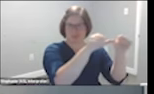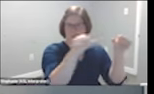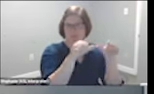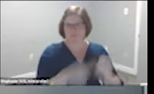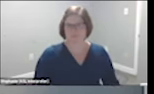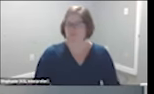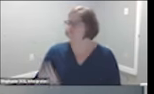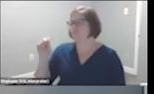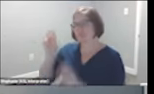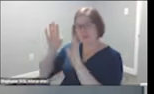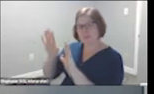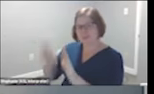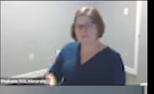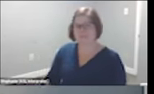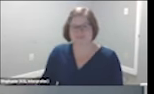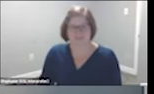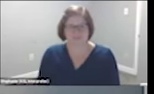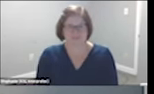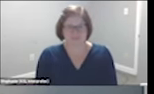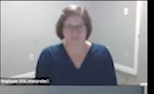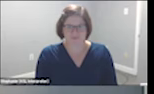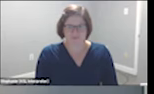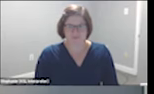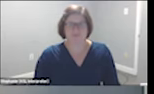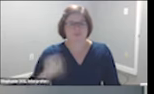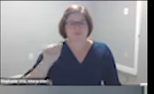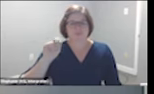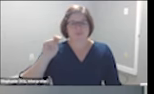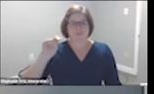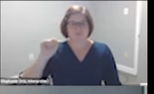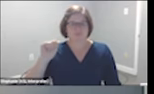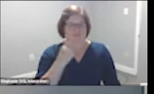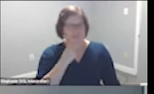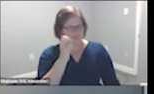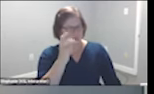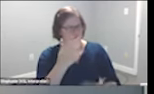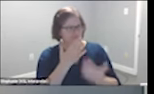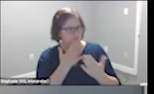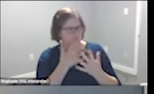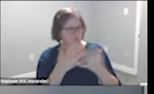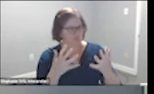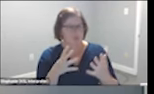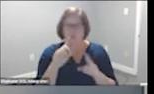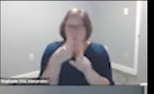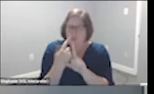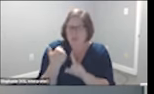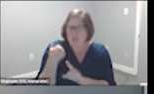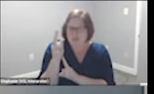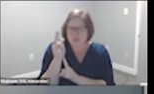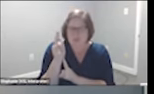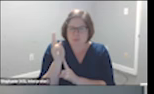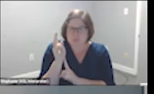Great. Thank you. Thank you so much. We only have about 2 more minutes here, Amanda, and I see there's so many